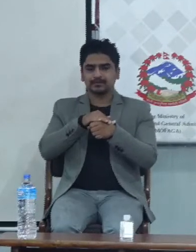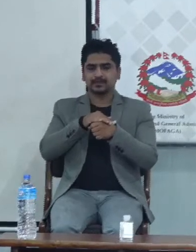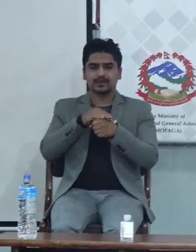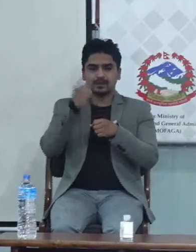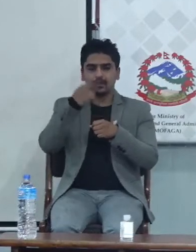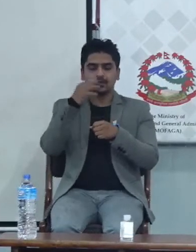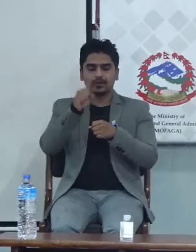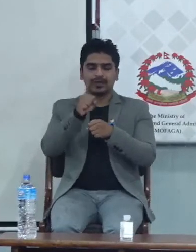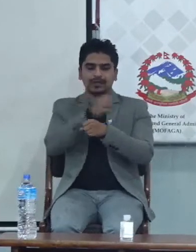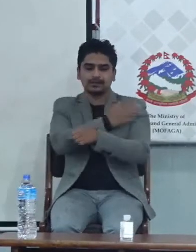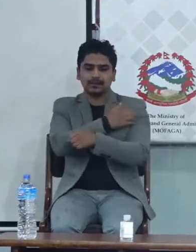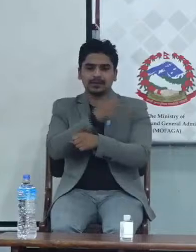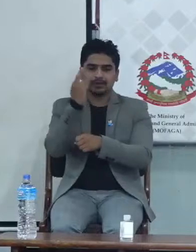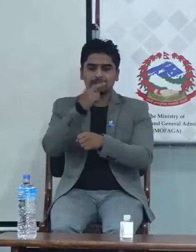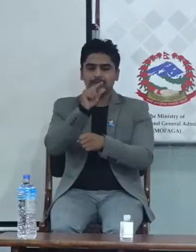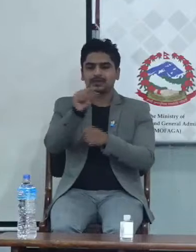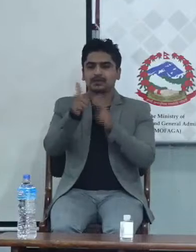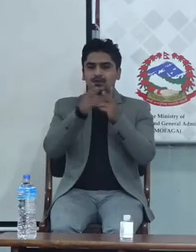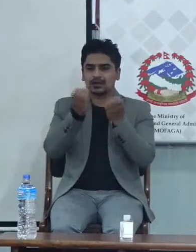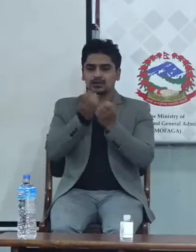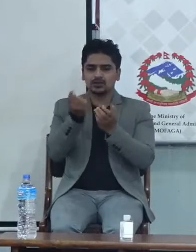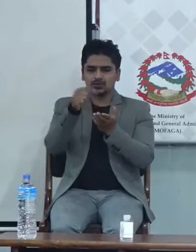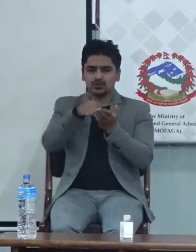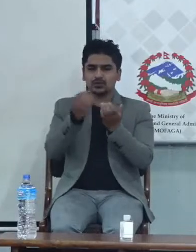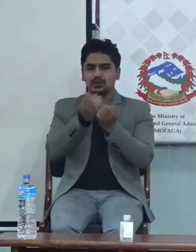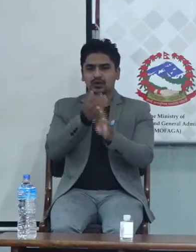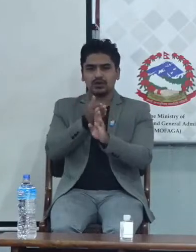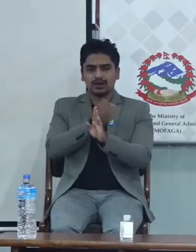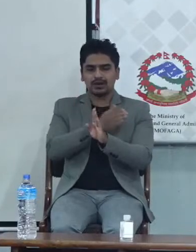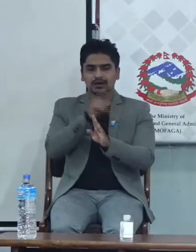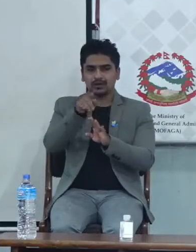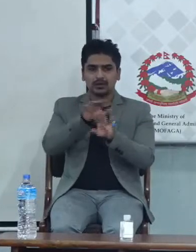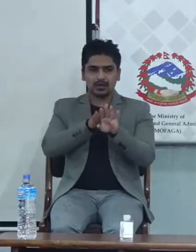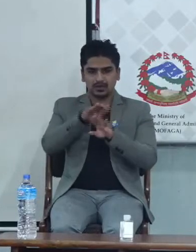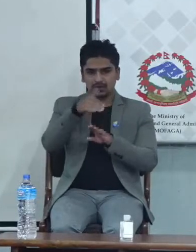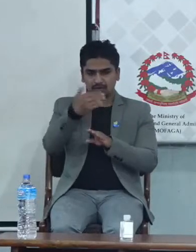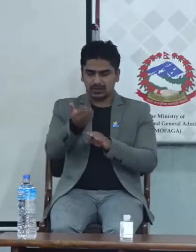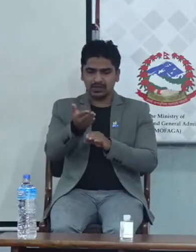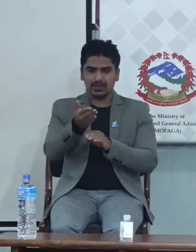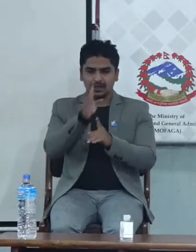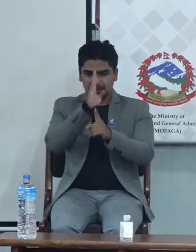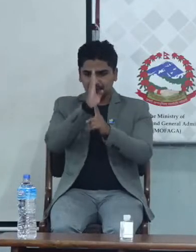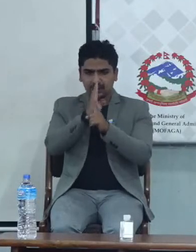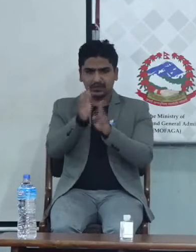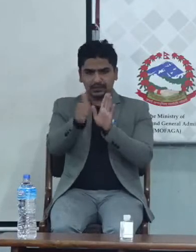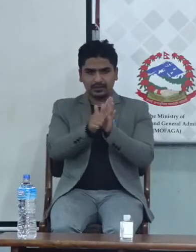all of you, those who are here and also from Zoom,